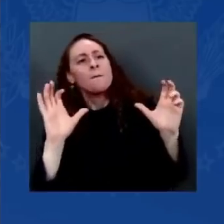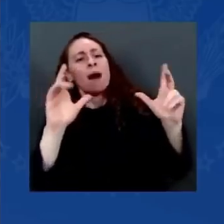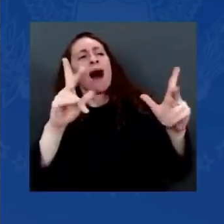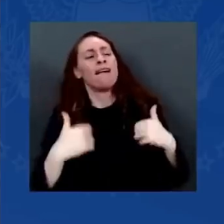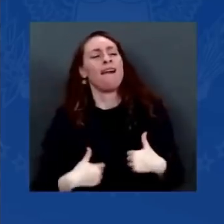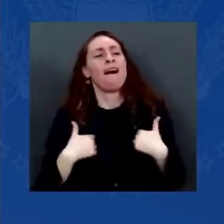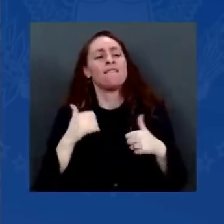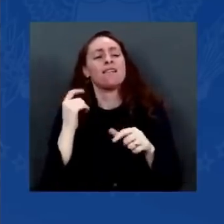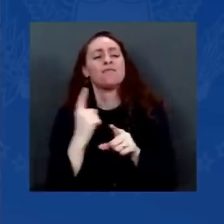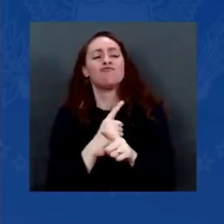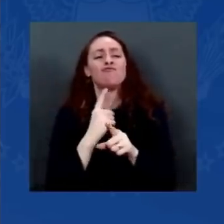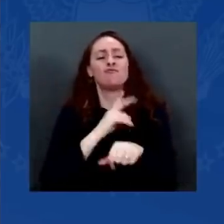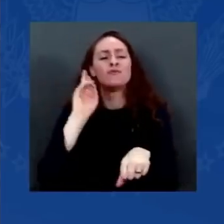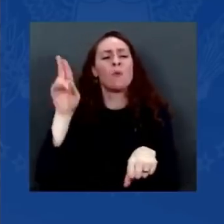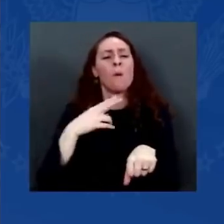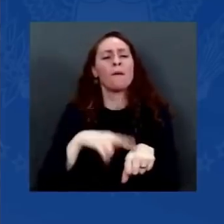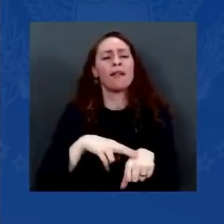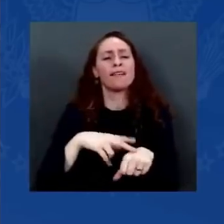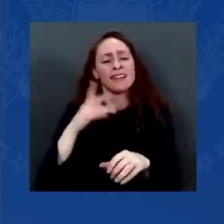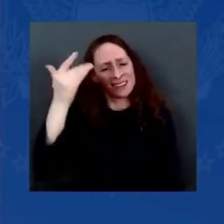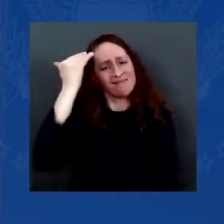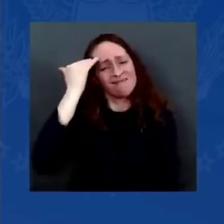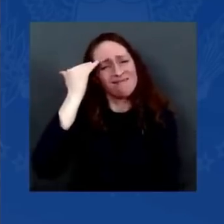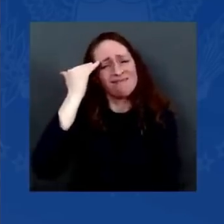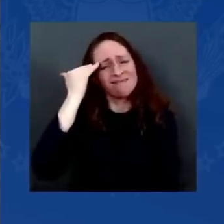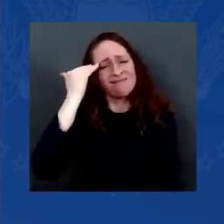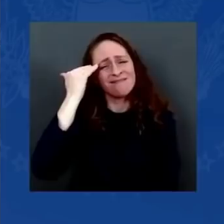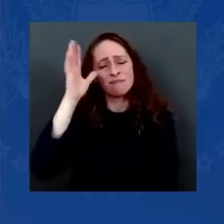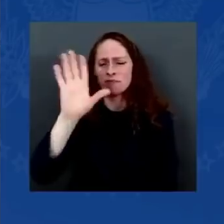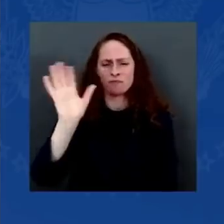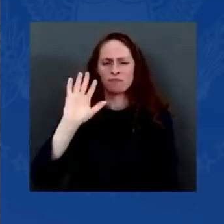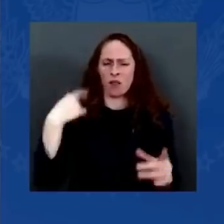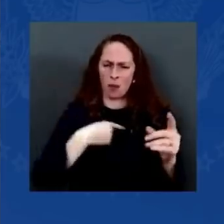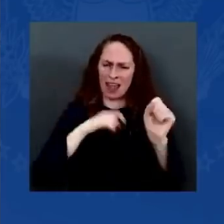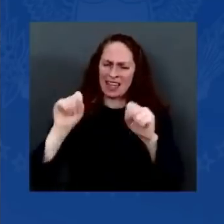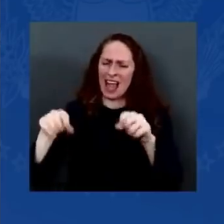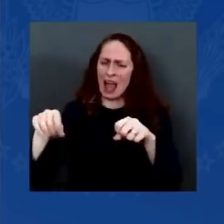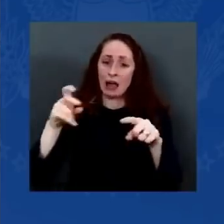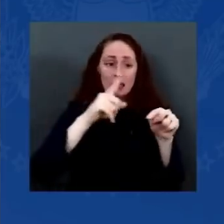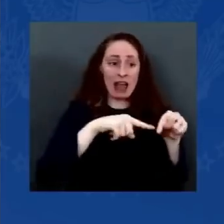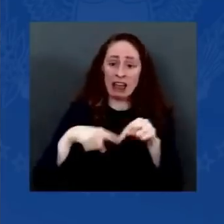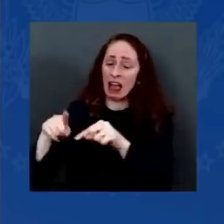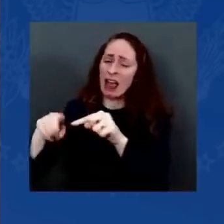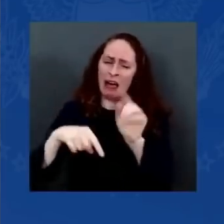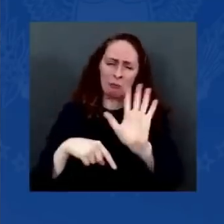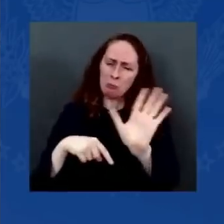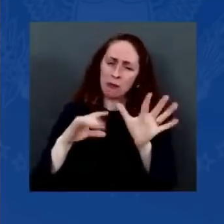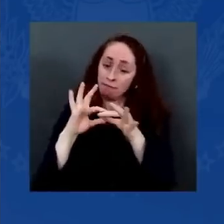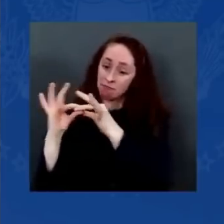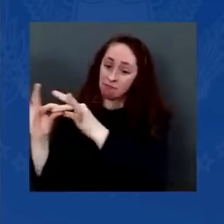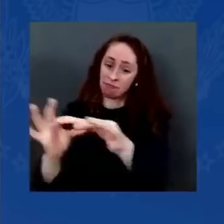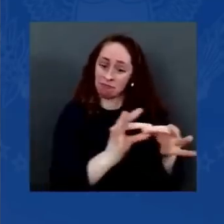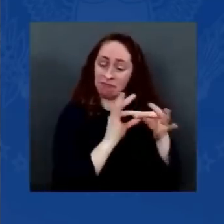for America. I mean this from the bottom of my heart, no challenge. We've come through better and stronger because we